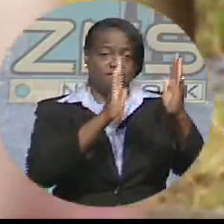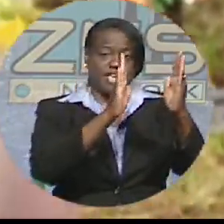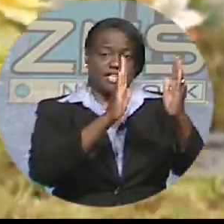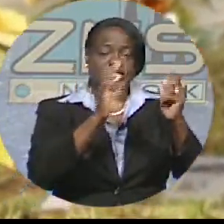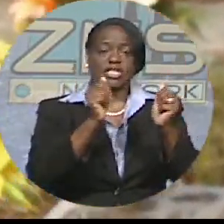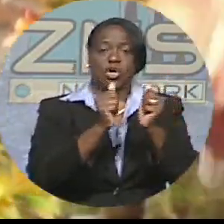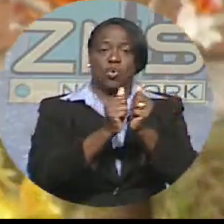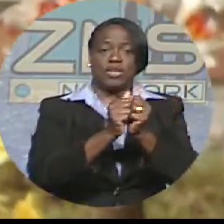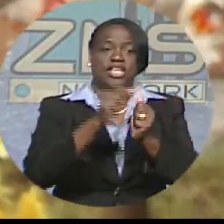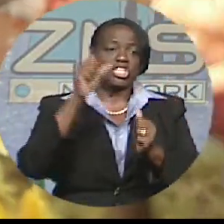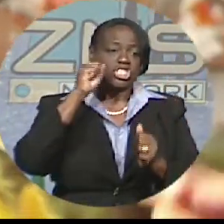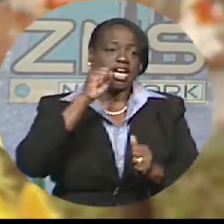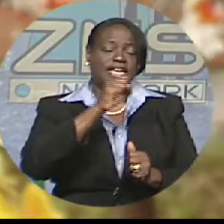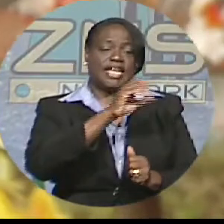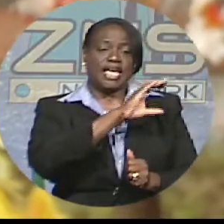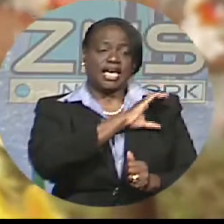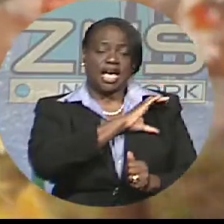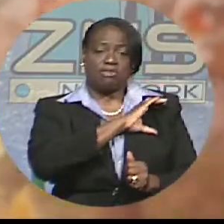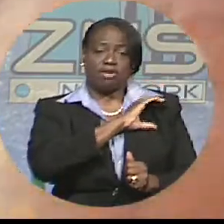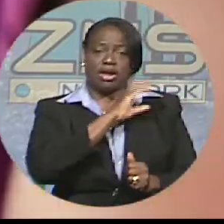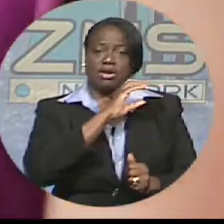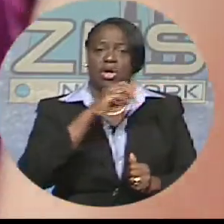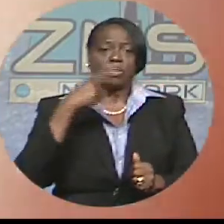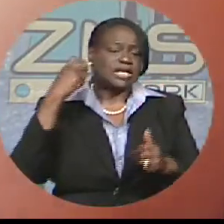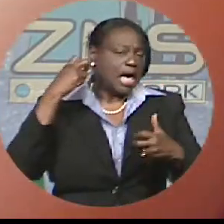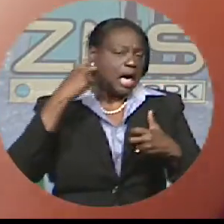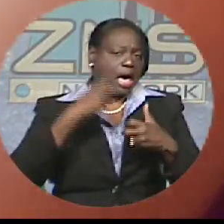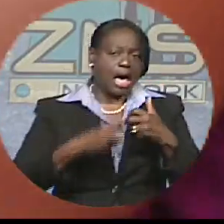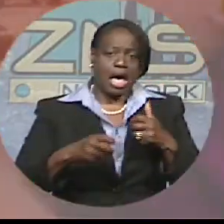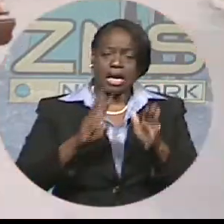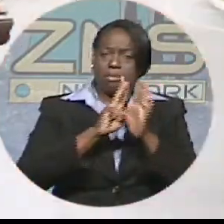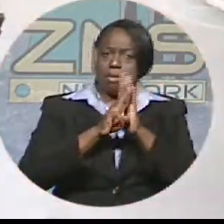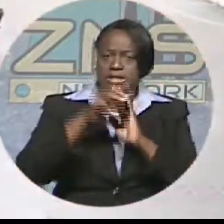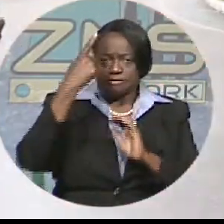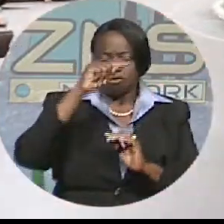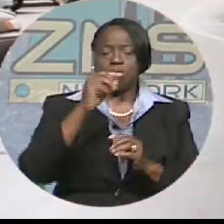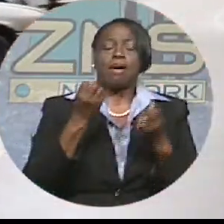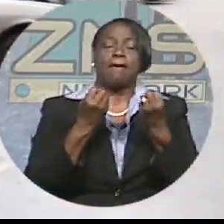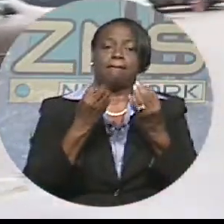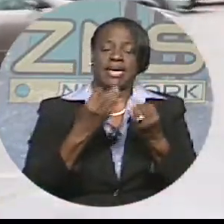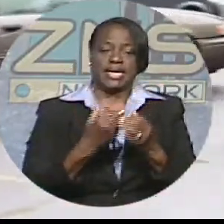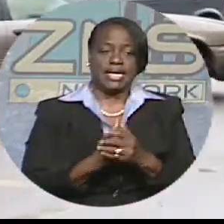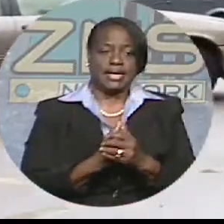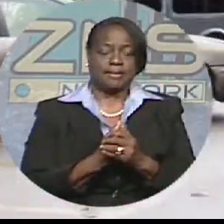victim, Shandy Cartwright. It was a difficult moment for many.